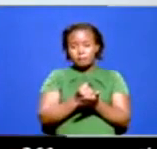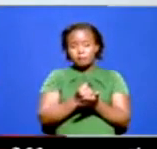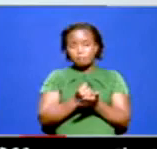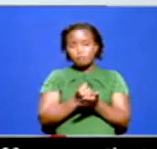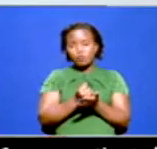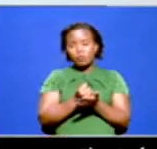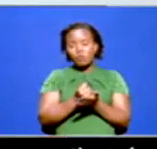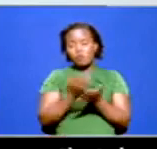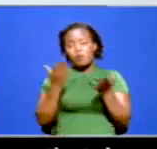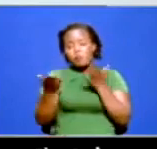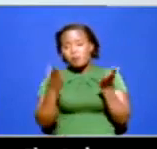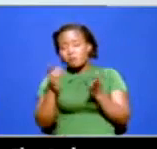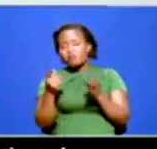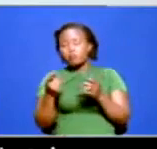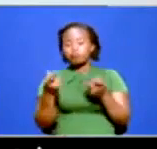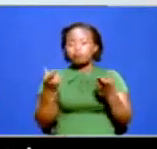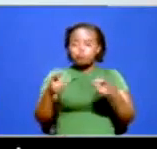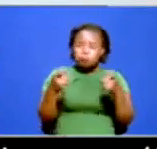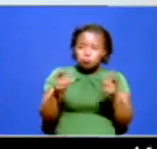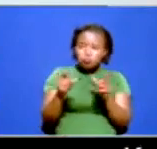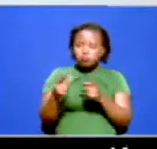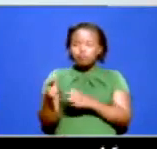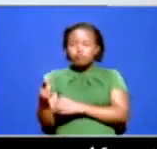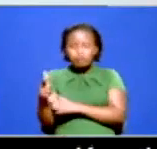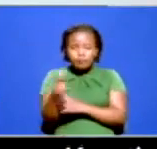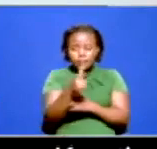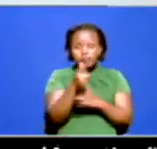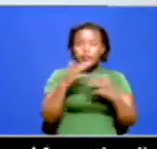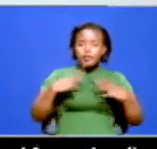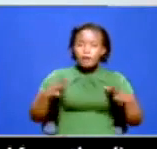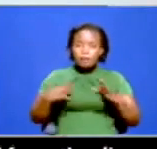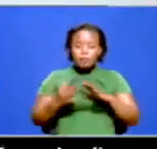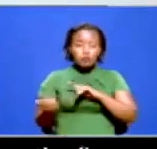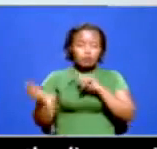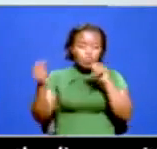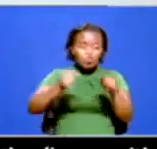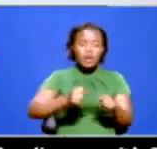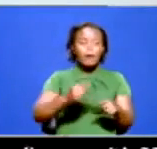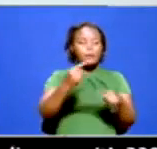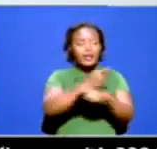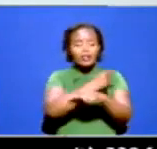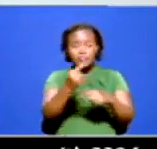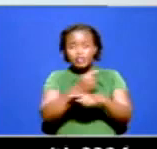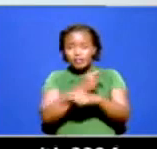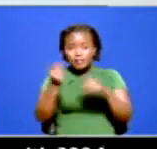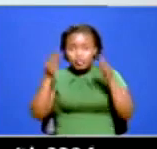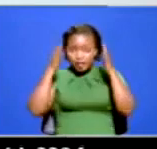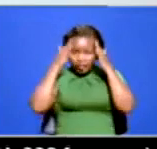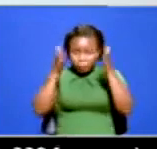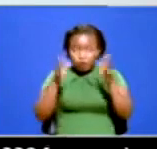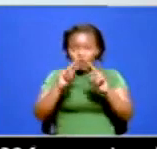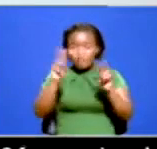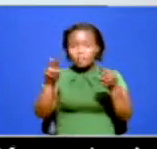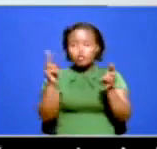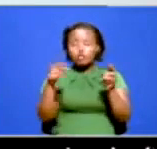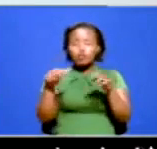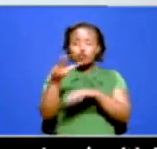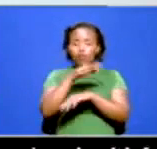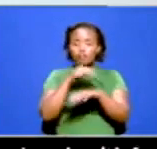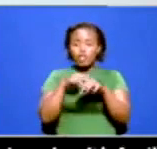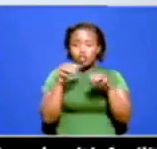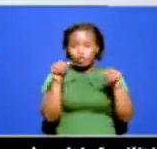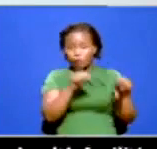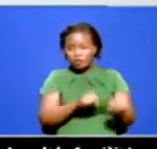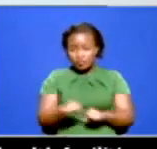journalists like yourself to come and train and focus on those areas of national security and strategy. We will also have